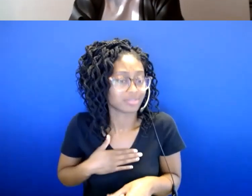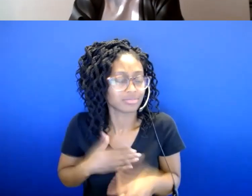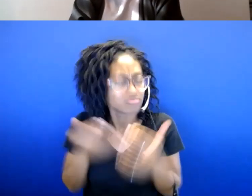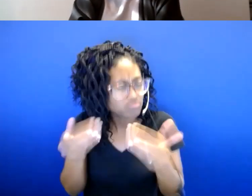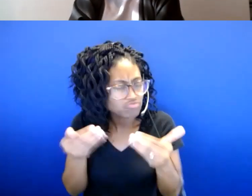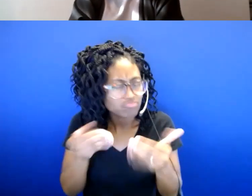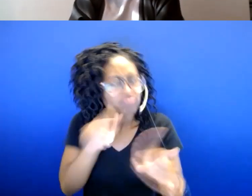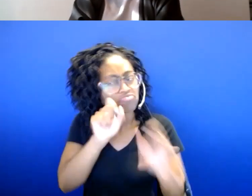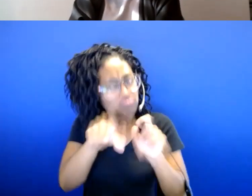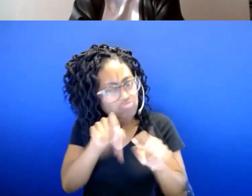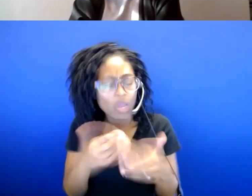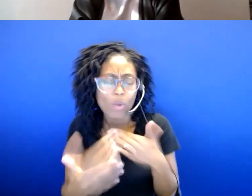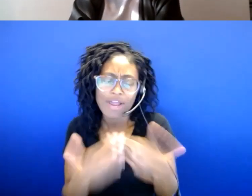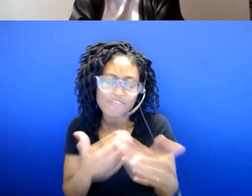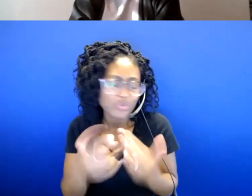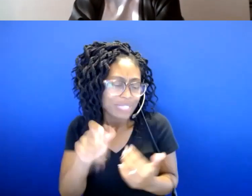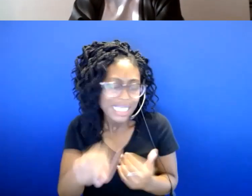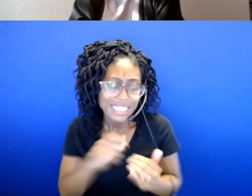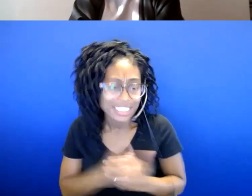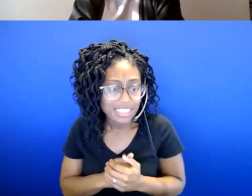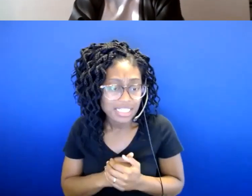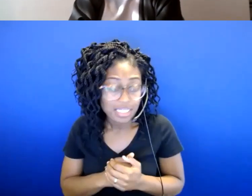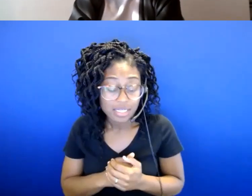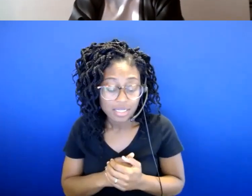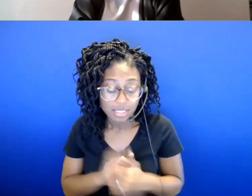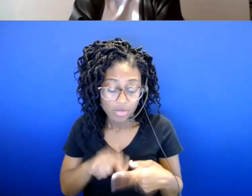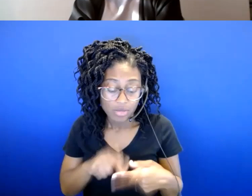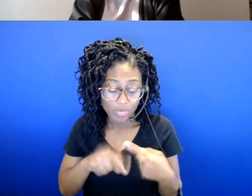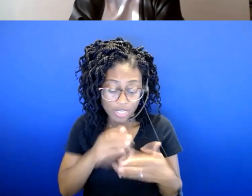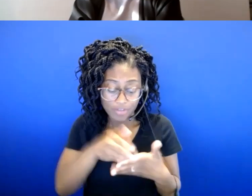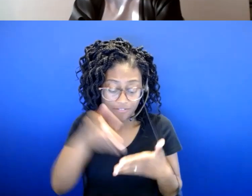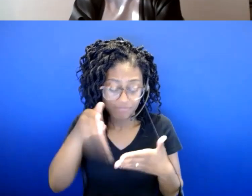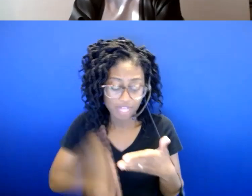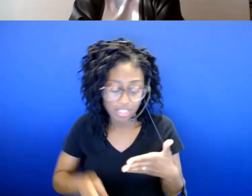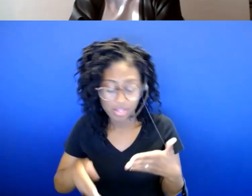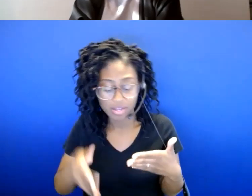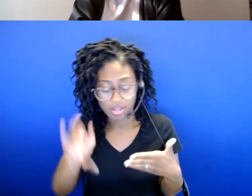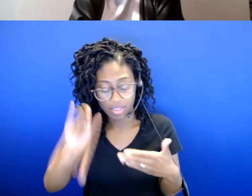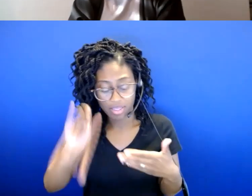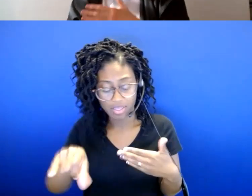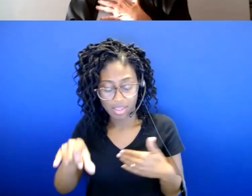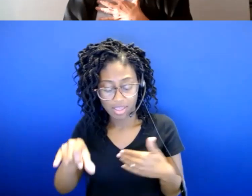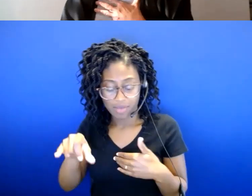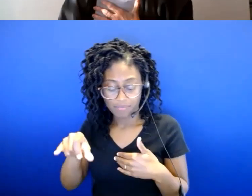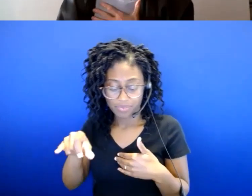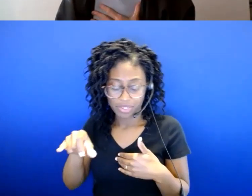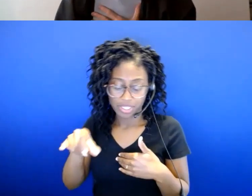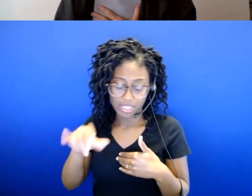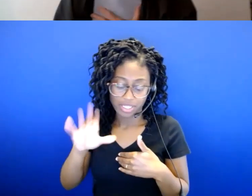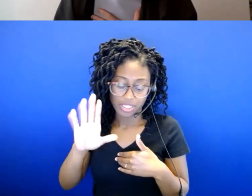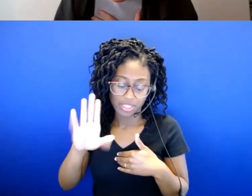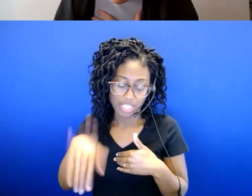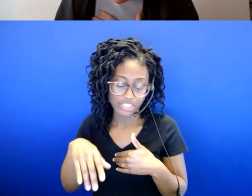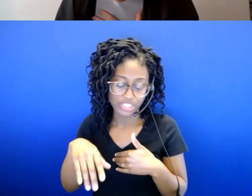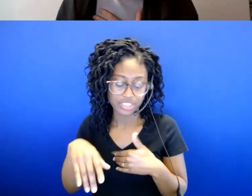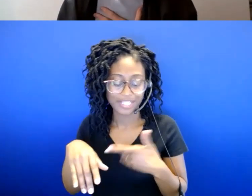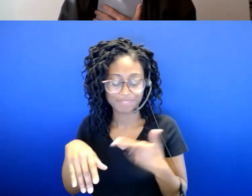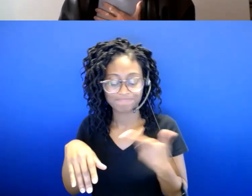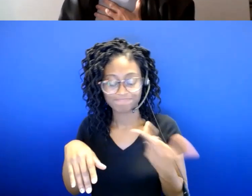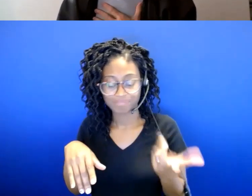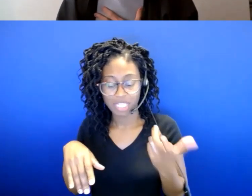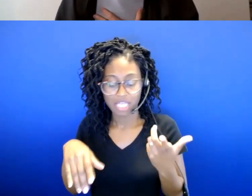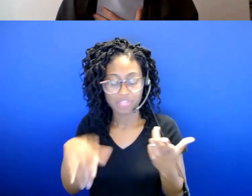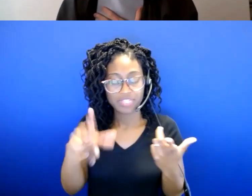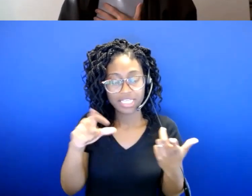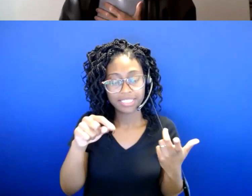of also support that that Rick and his team provide. But in saying that, we can assure you, if